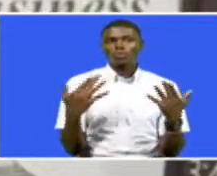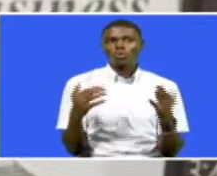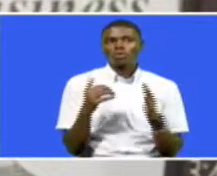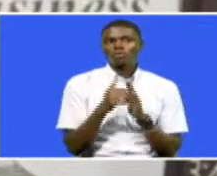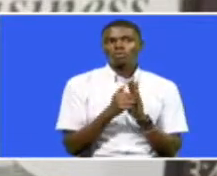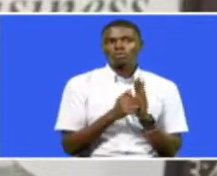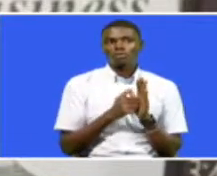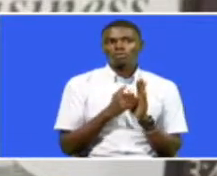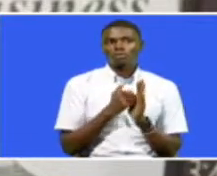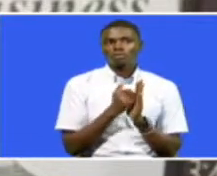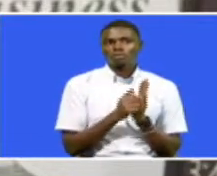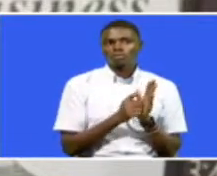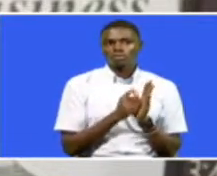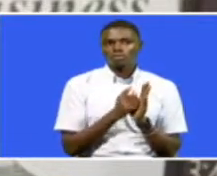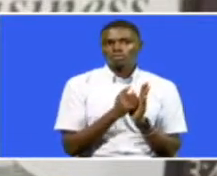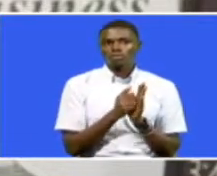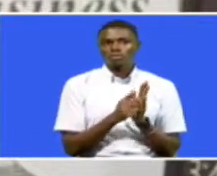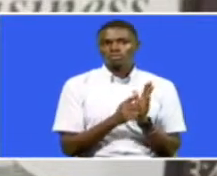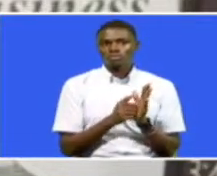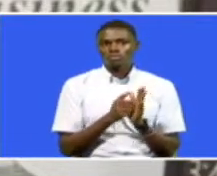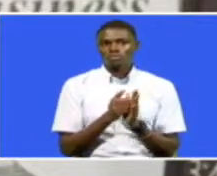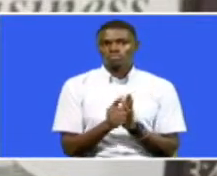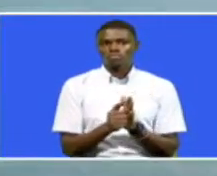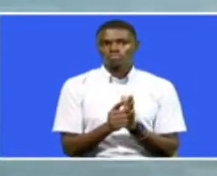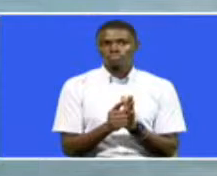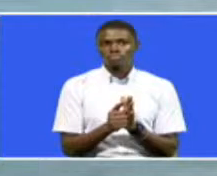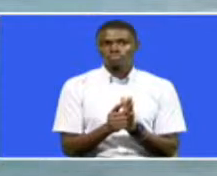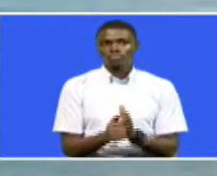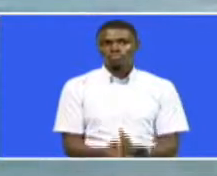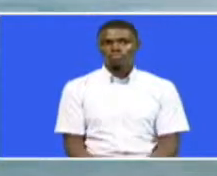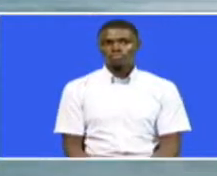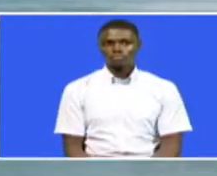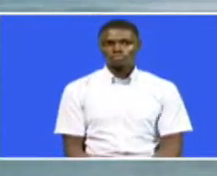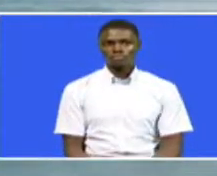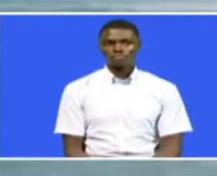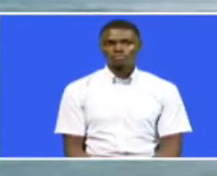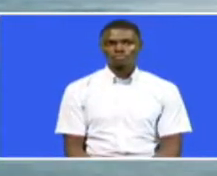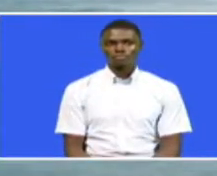wagons loaded onto MV Uhuru.